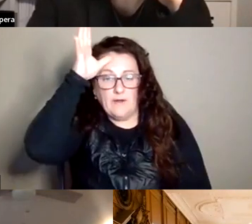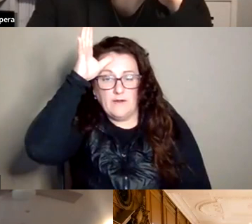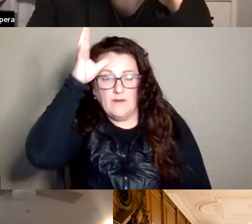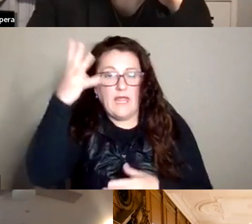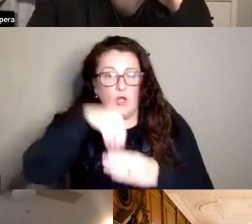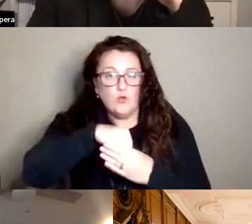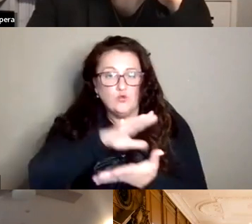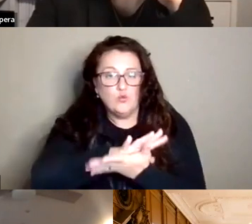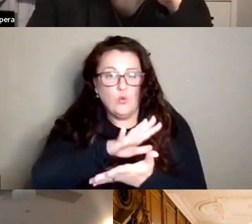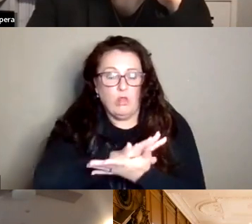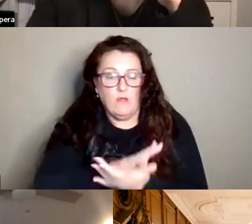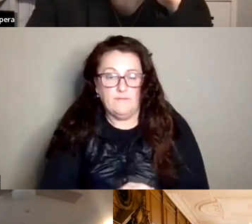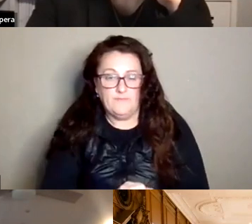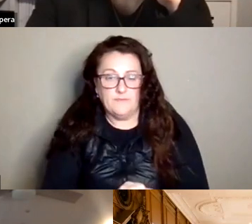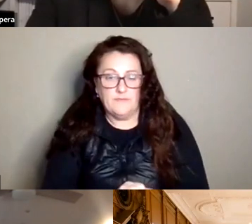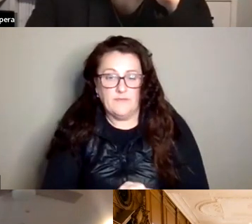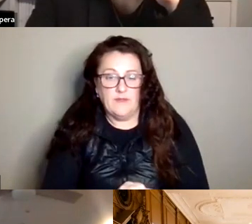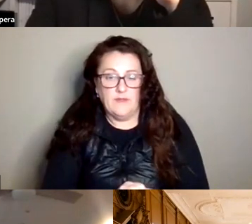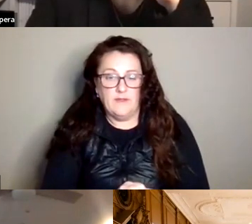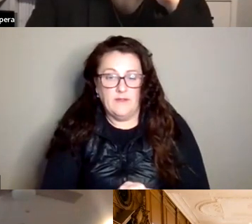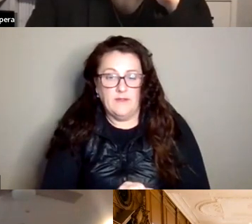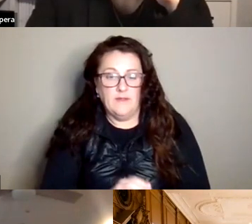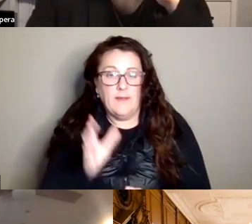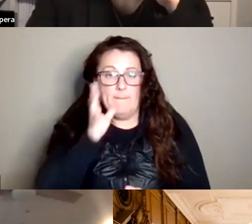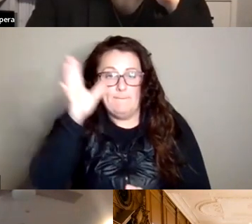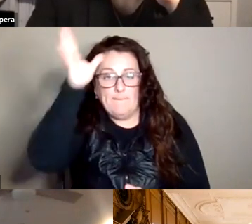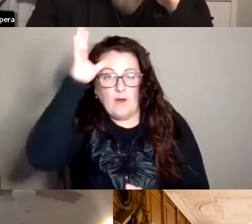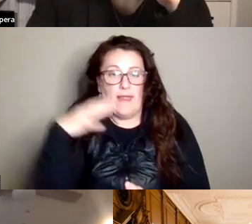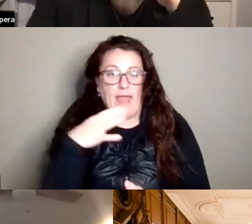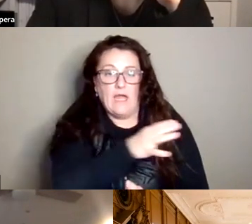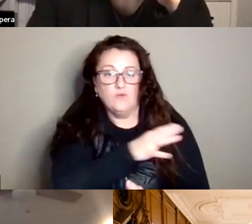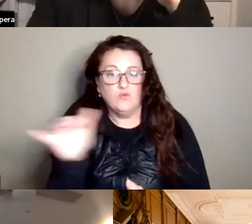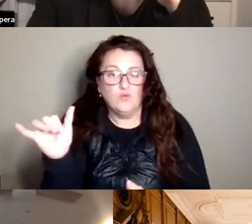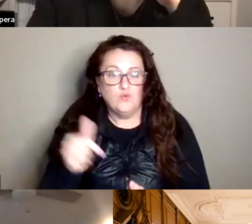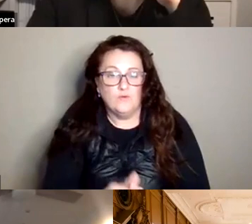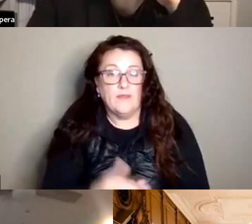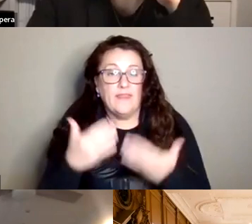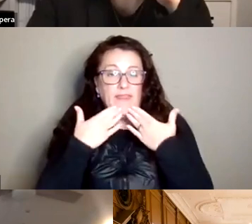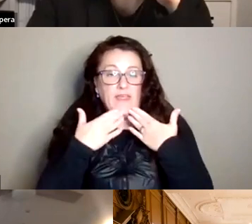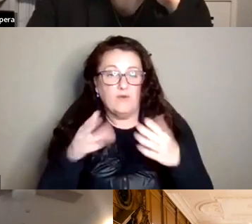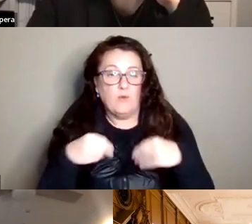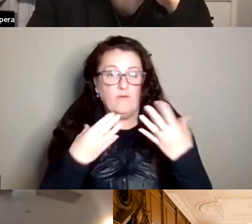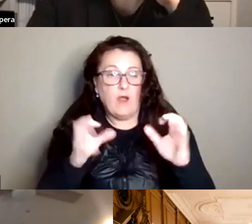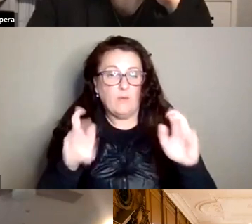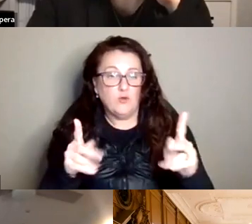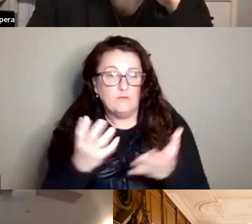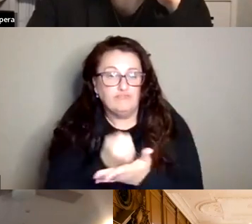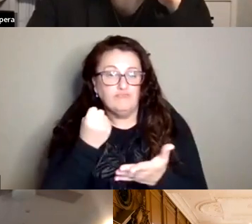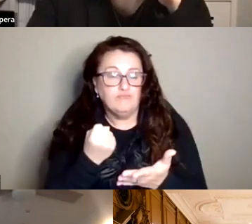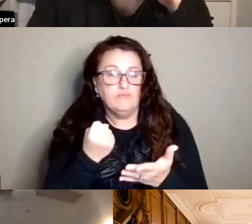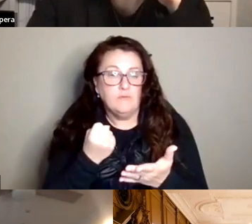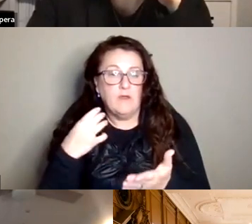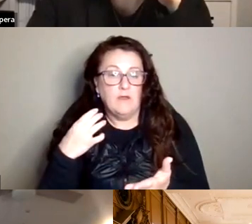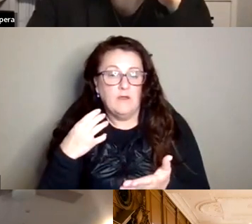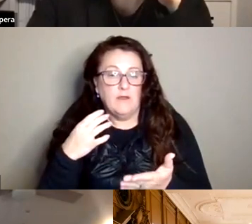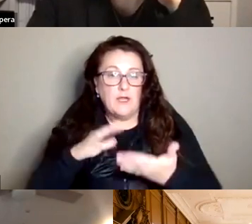Inclusion School and the parent rep on the CY Parent Council. Thank you for providing these opportunities for the